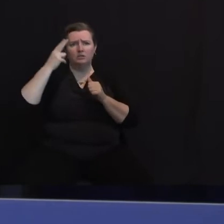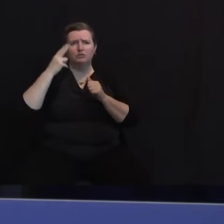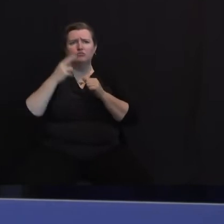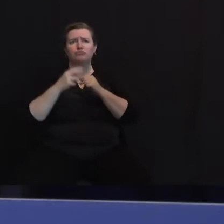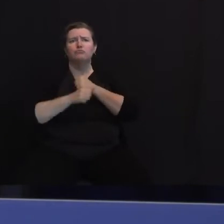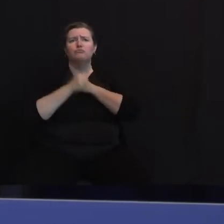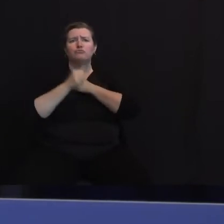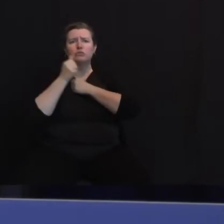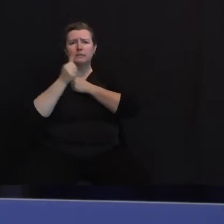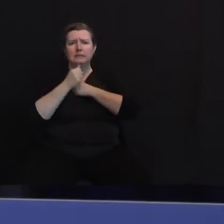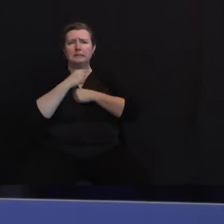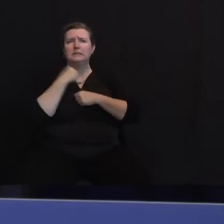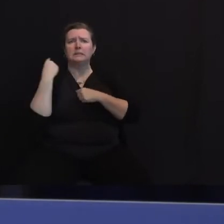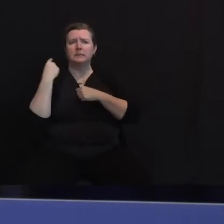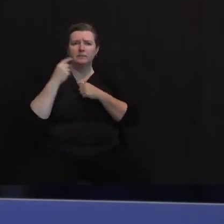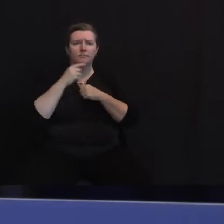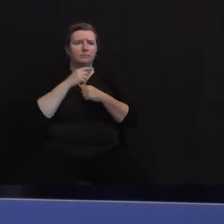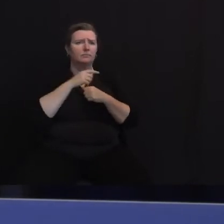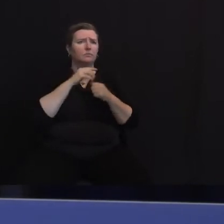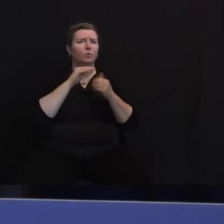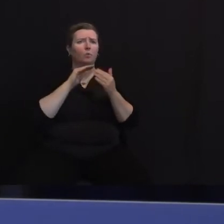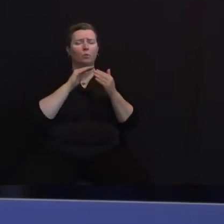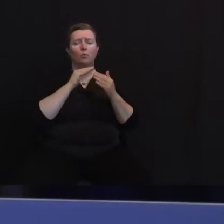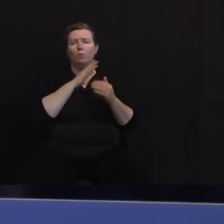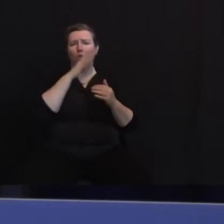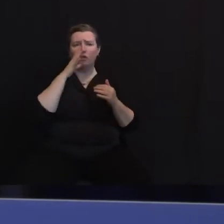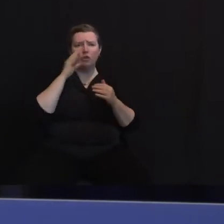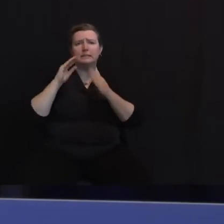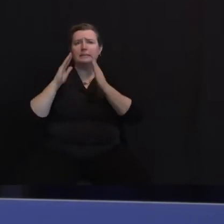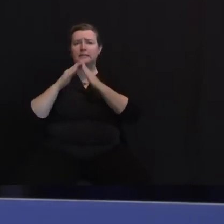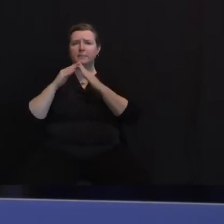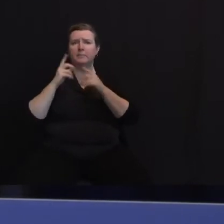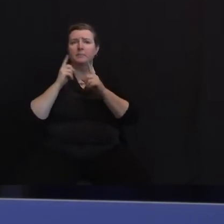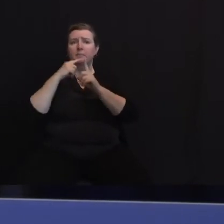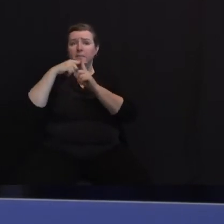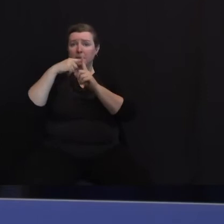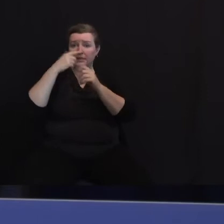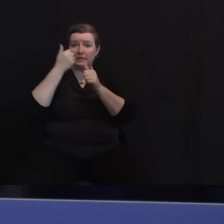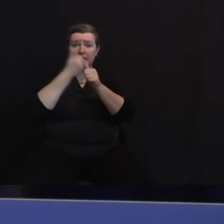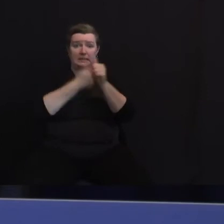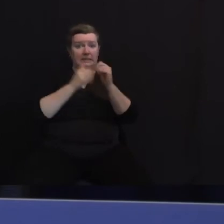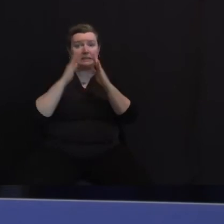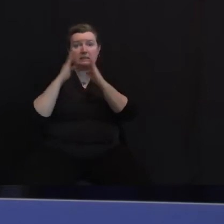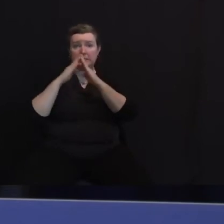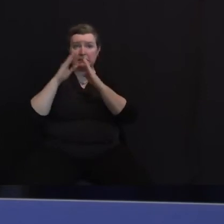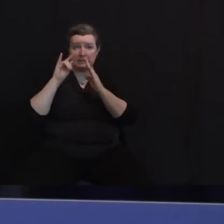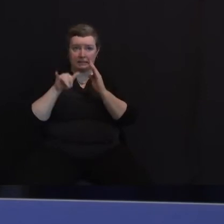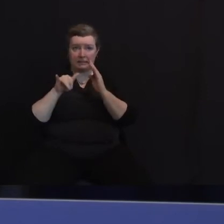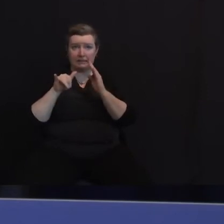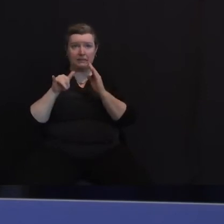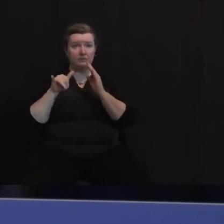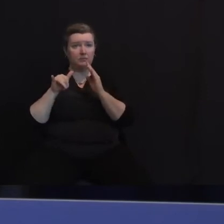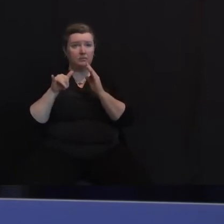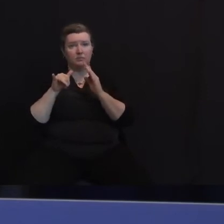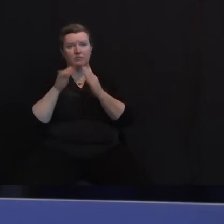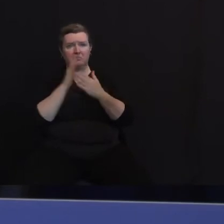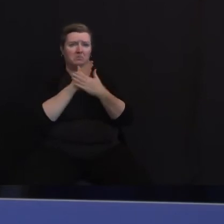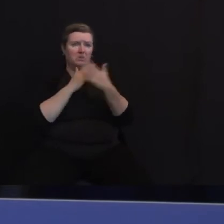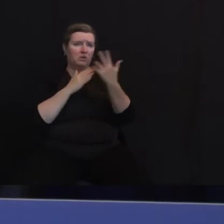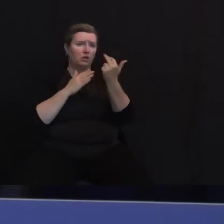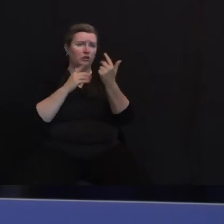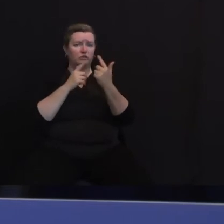and the positivity rates between the counties all range between 13 to 15%, all